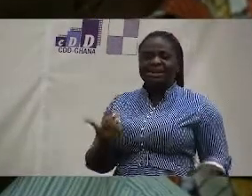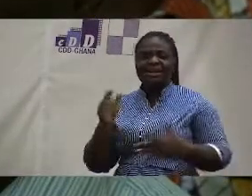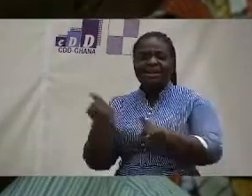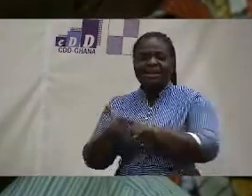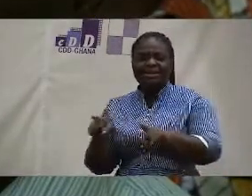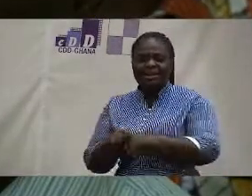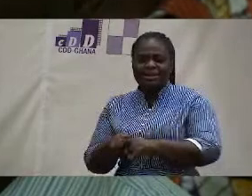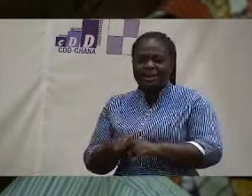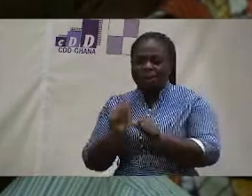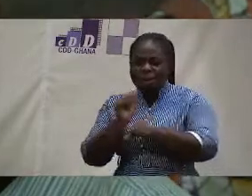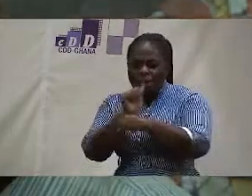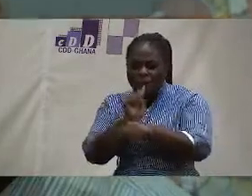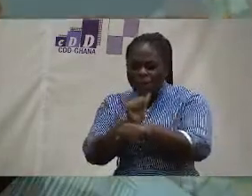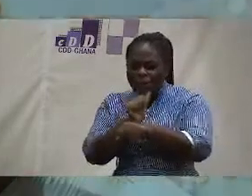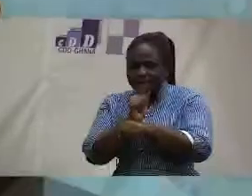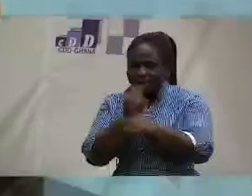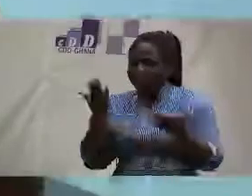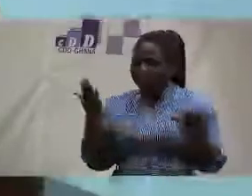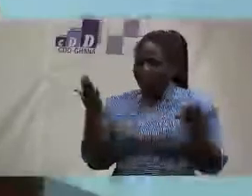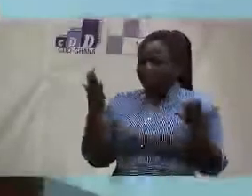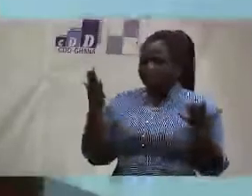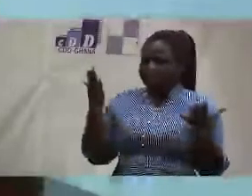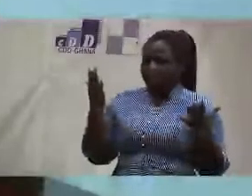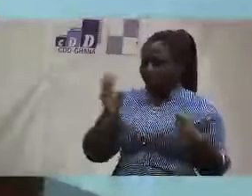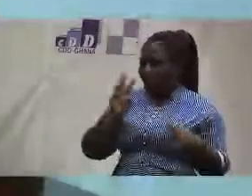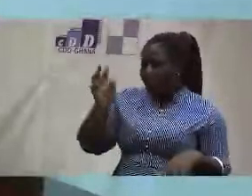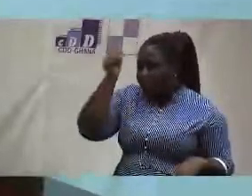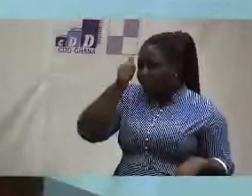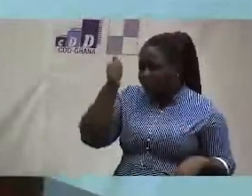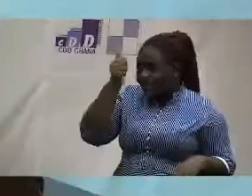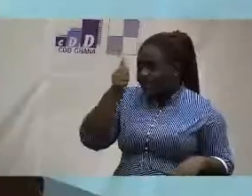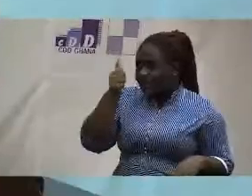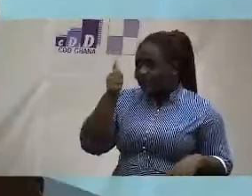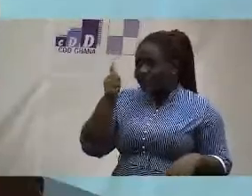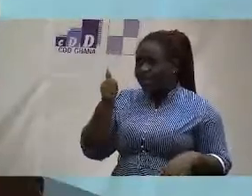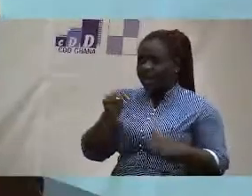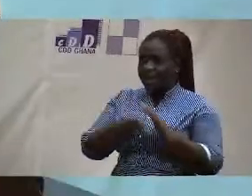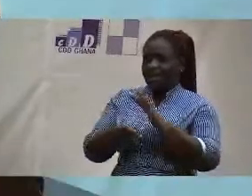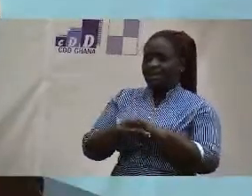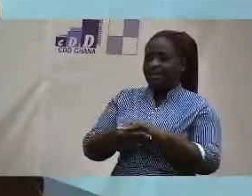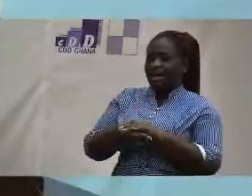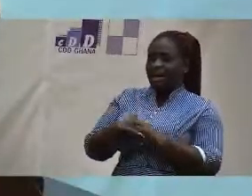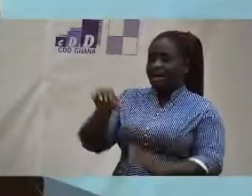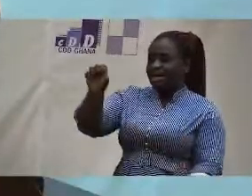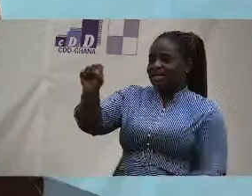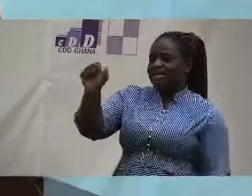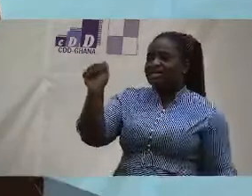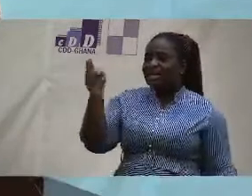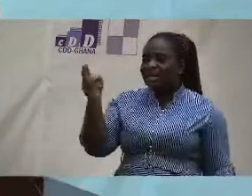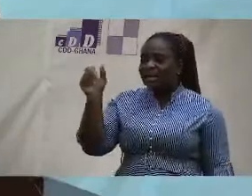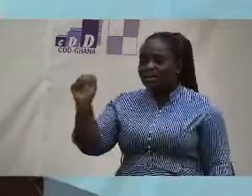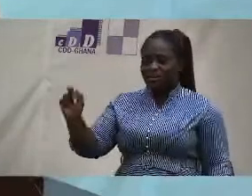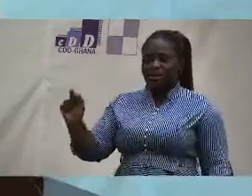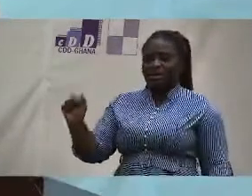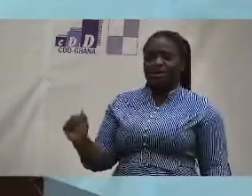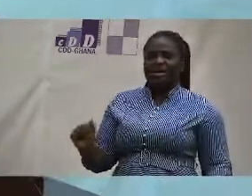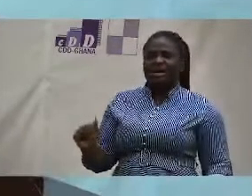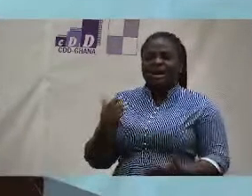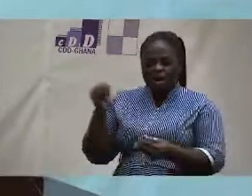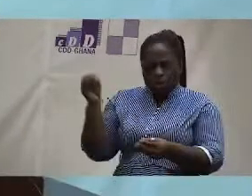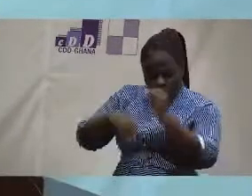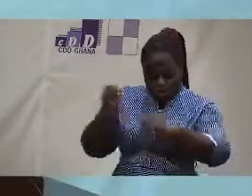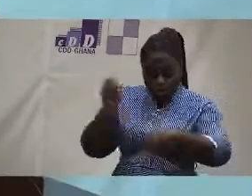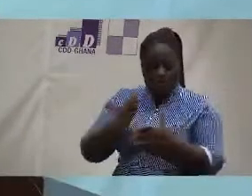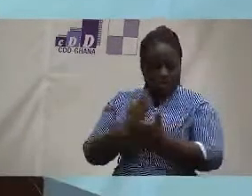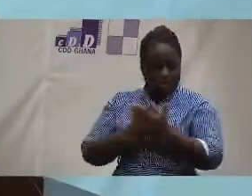insurgents operating in the nooks and crannies of West Africa and the Sahel, are also contributing to some of the